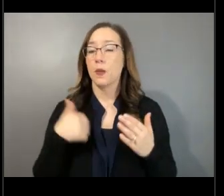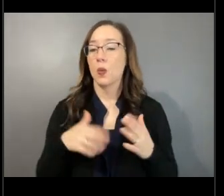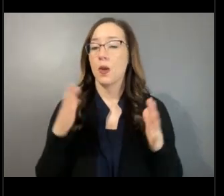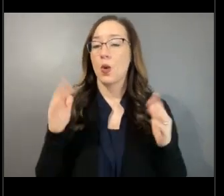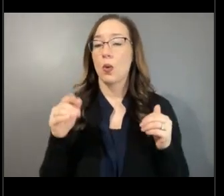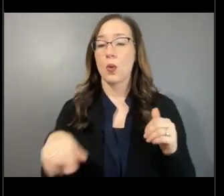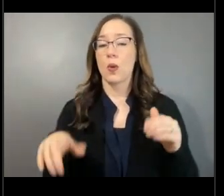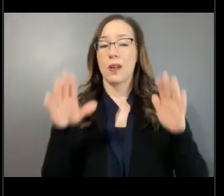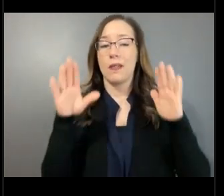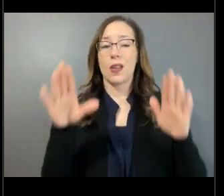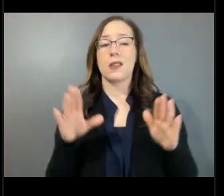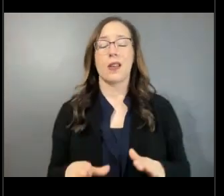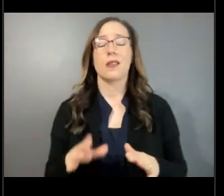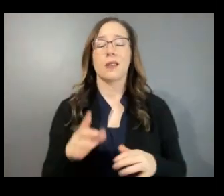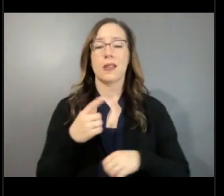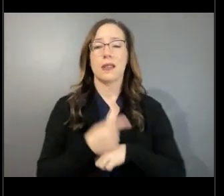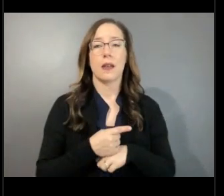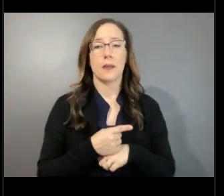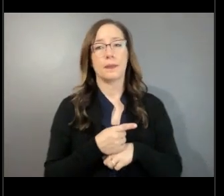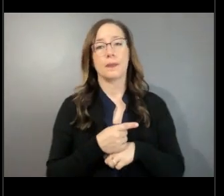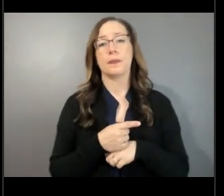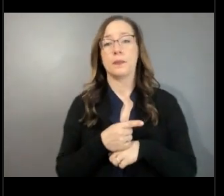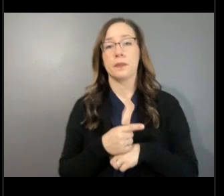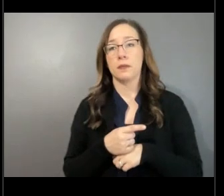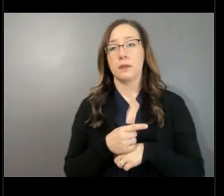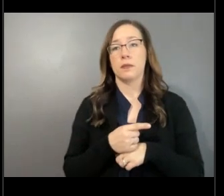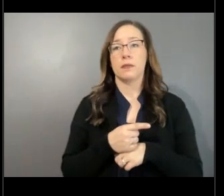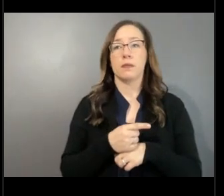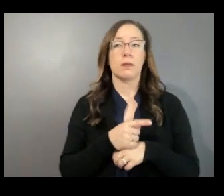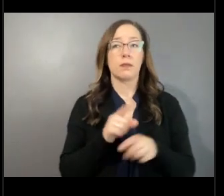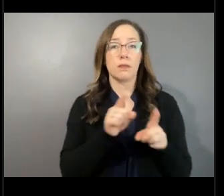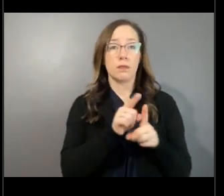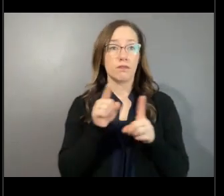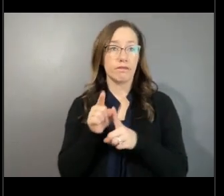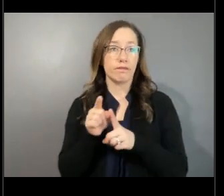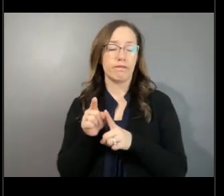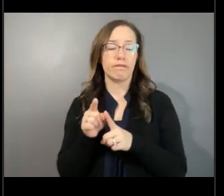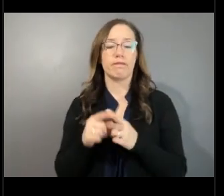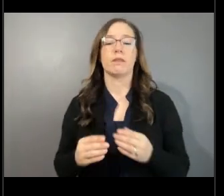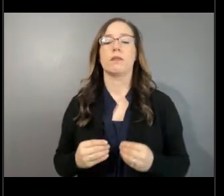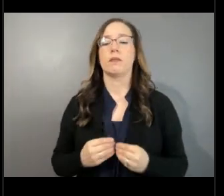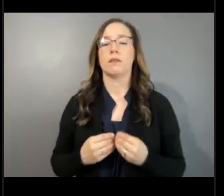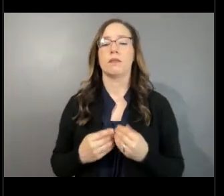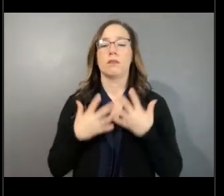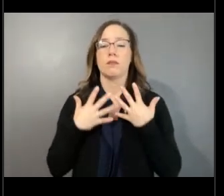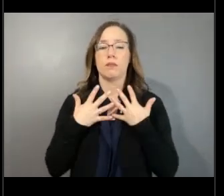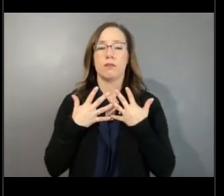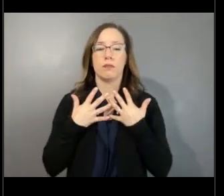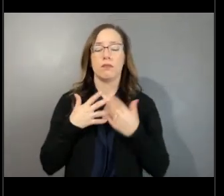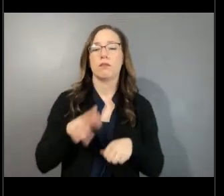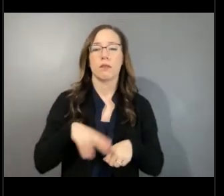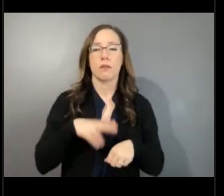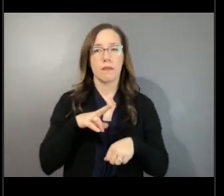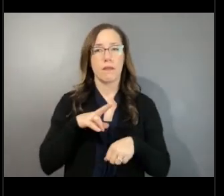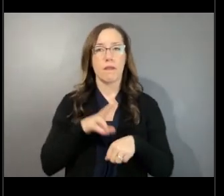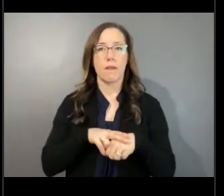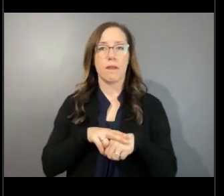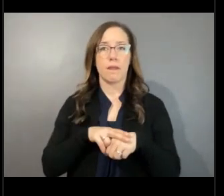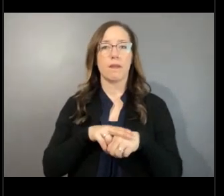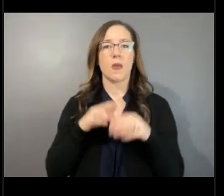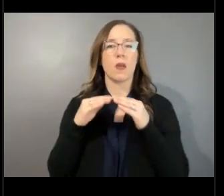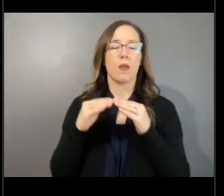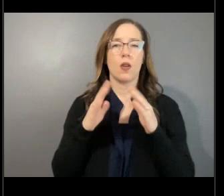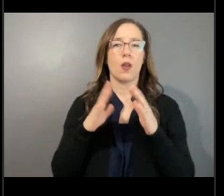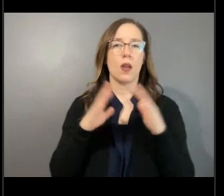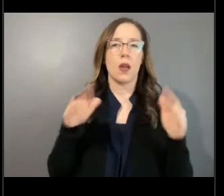a fantastic day and an inspirational National Fair